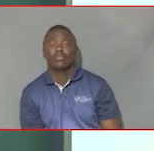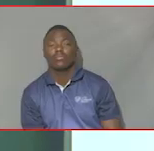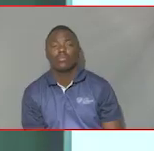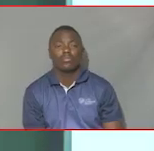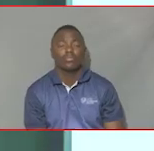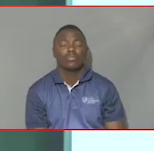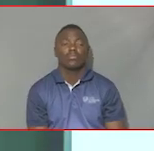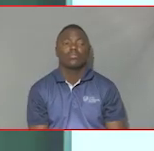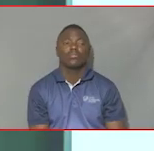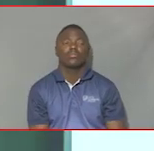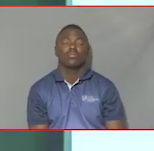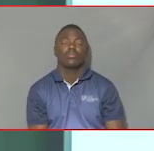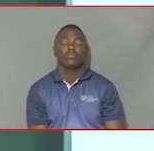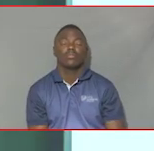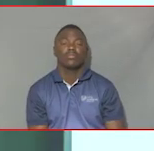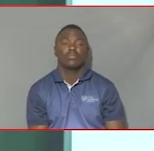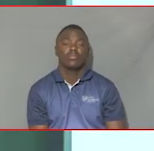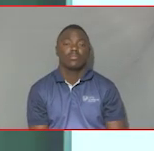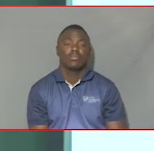is drawn.